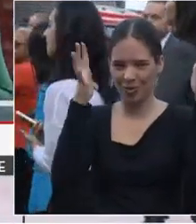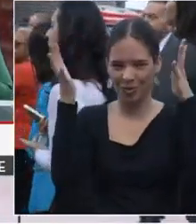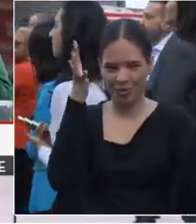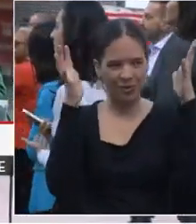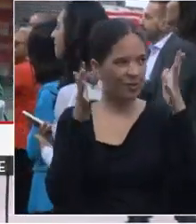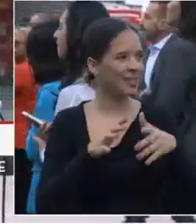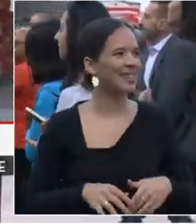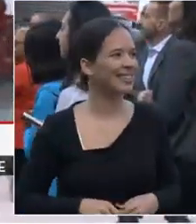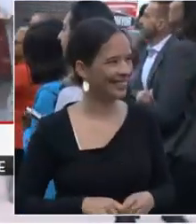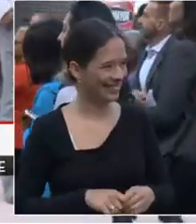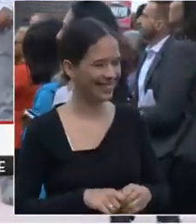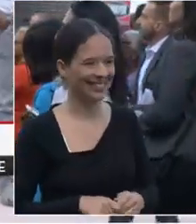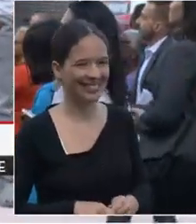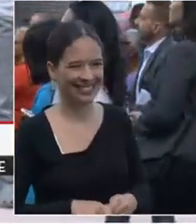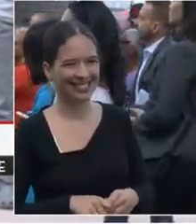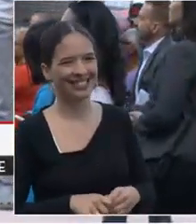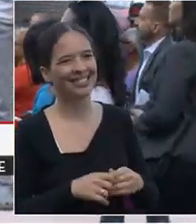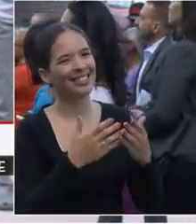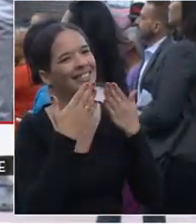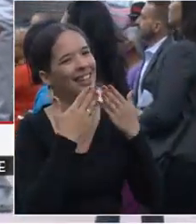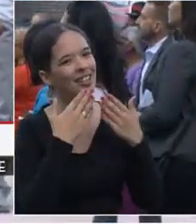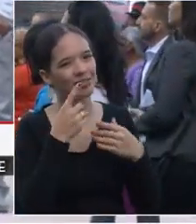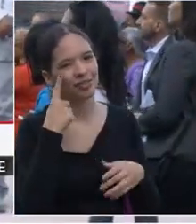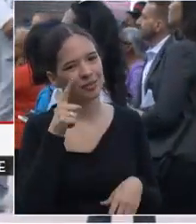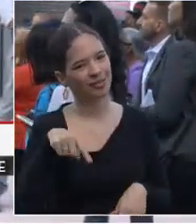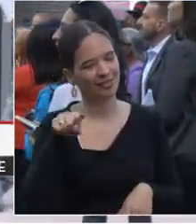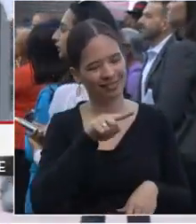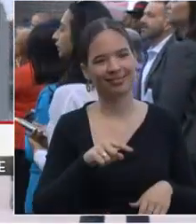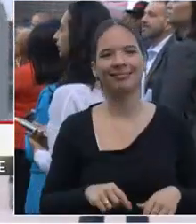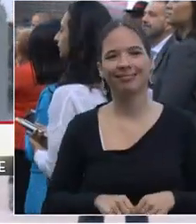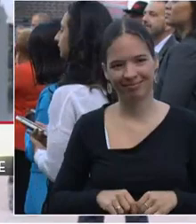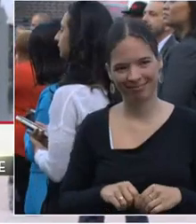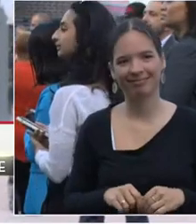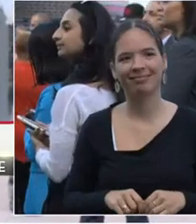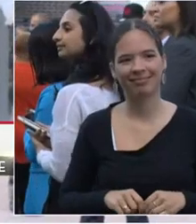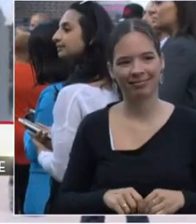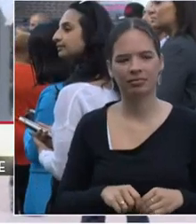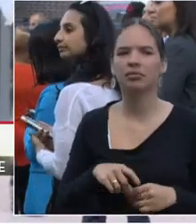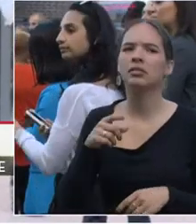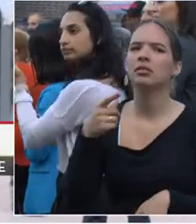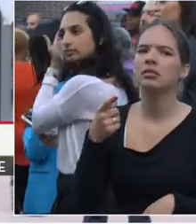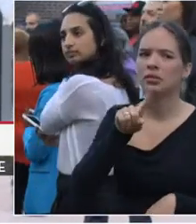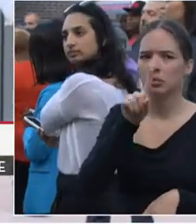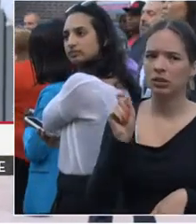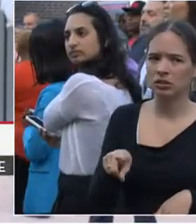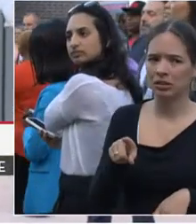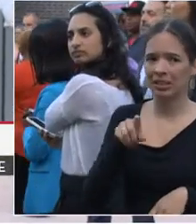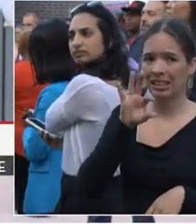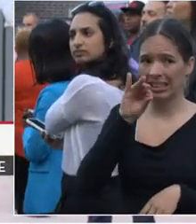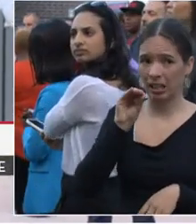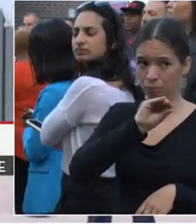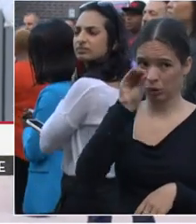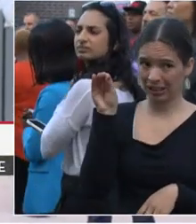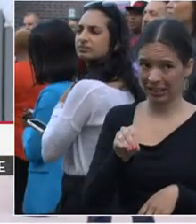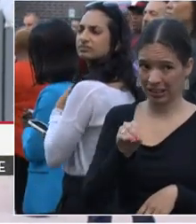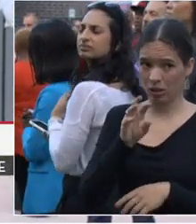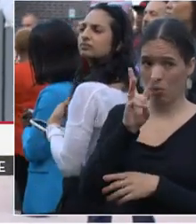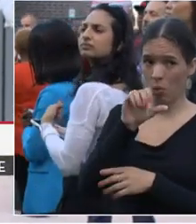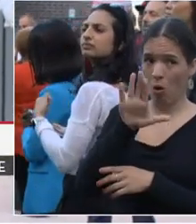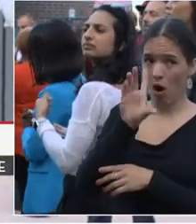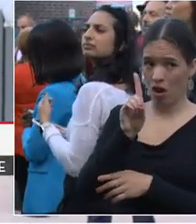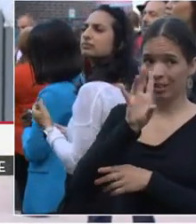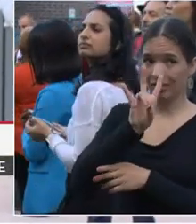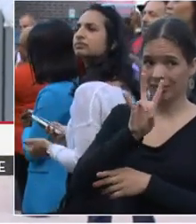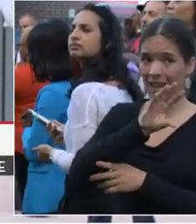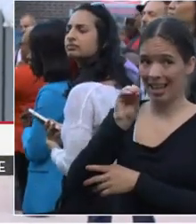Thank you for that. Yes, so the 90% Ward 7, Ward 8 staffing number, is